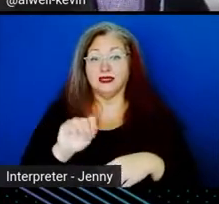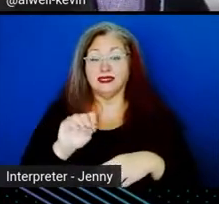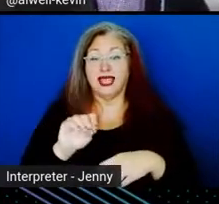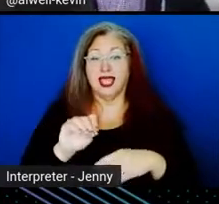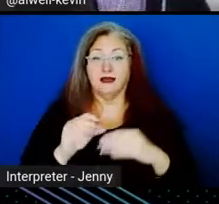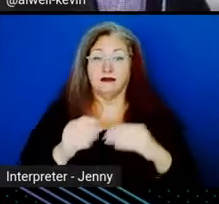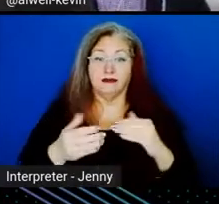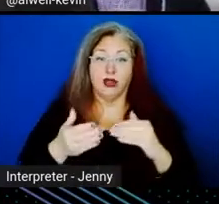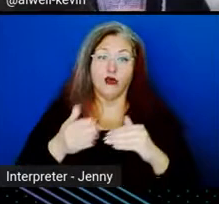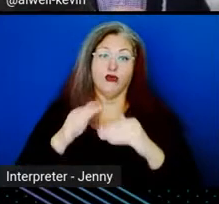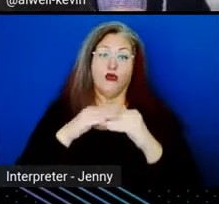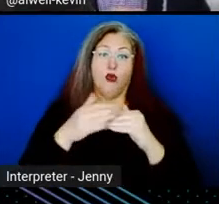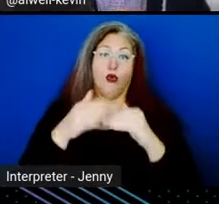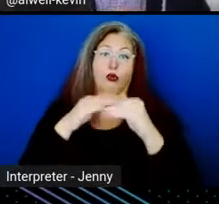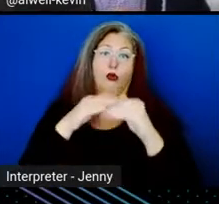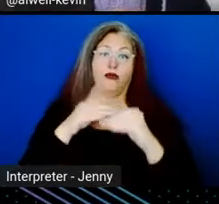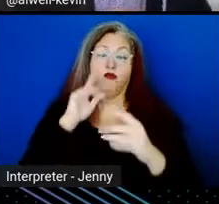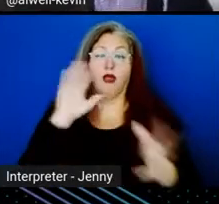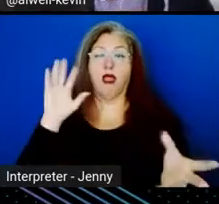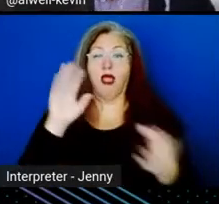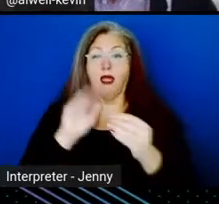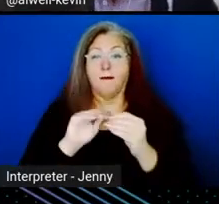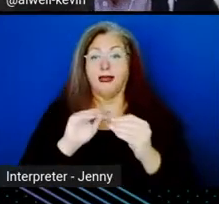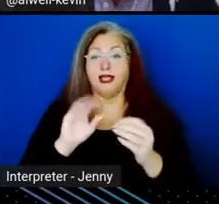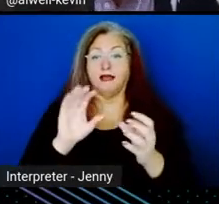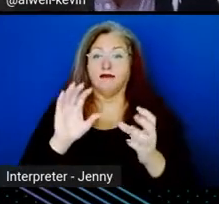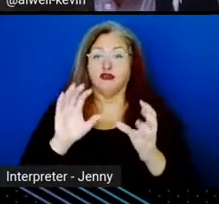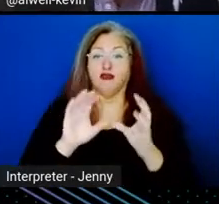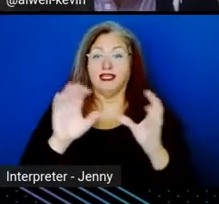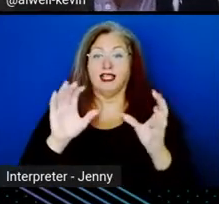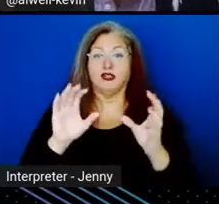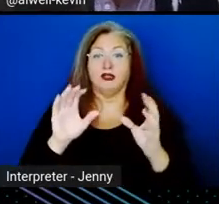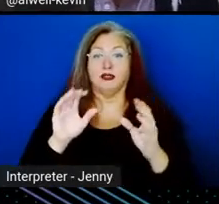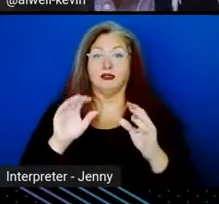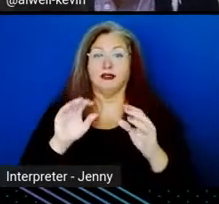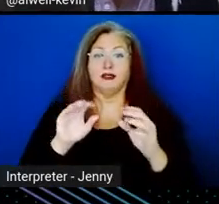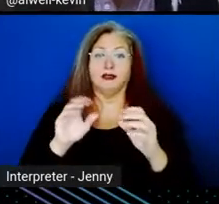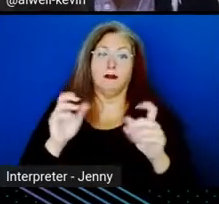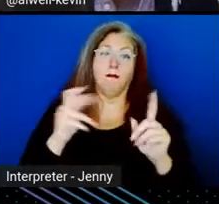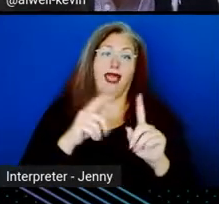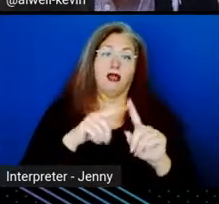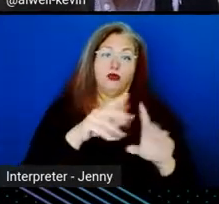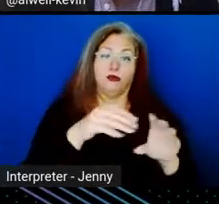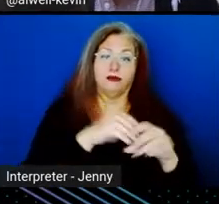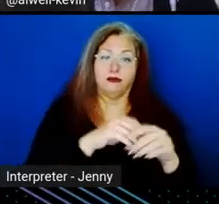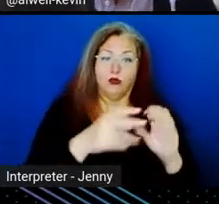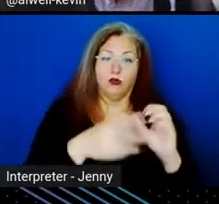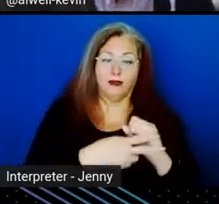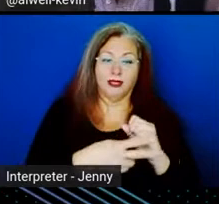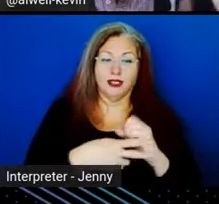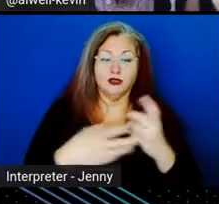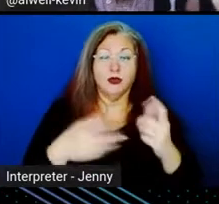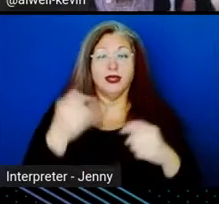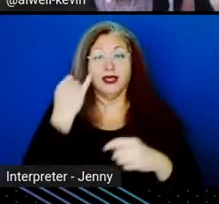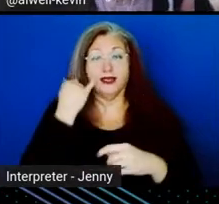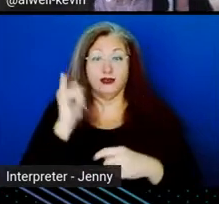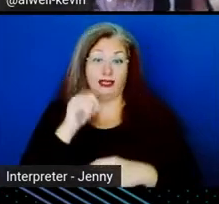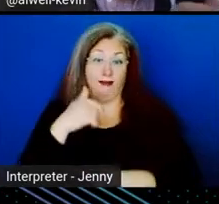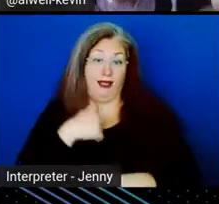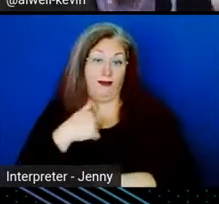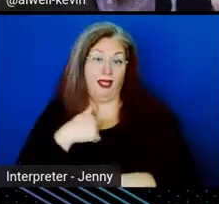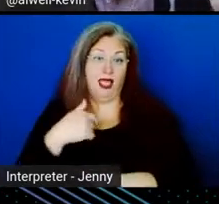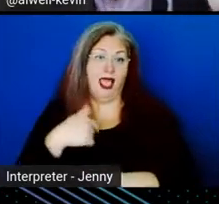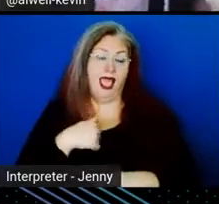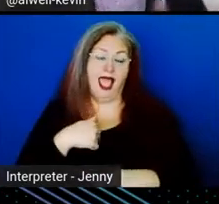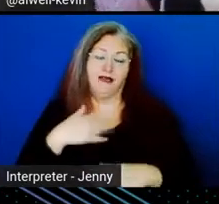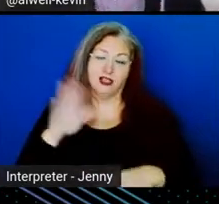growth rate in terms of the number of credentials that are making their way back in your repositories. And so if you're like me, and I've